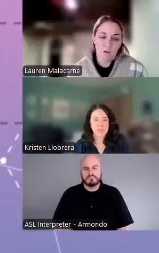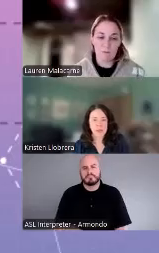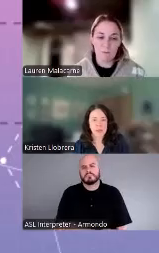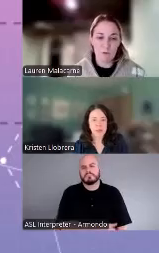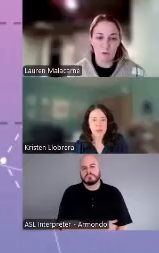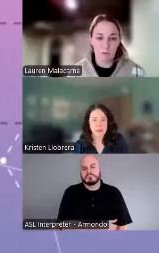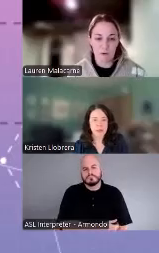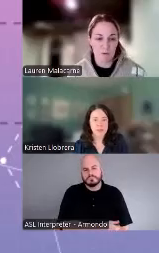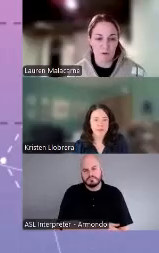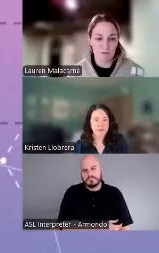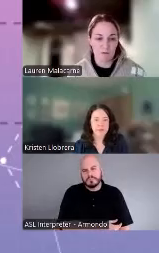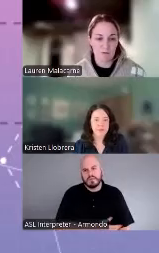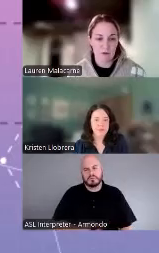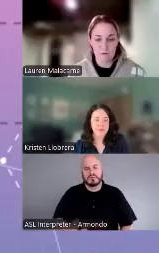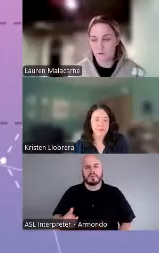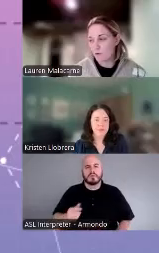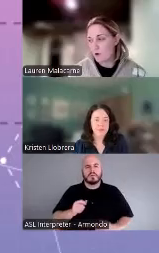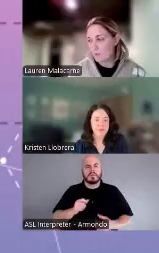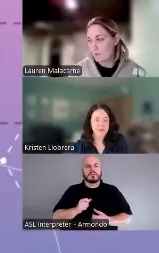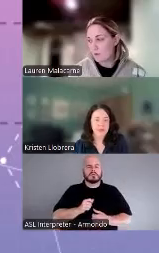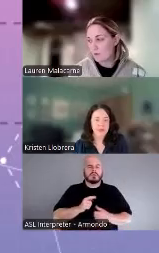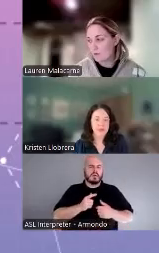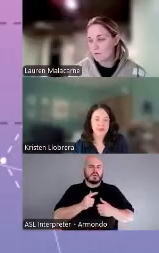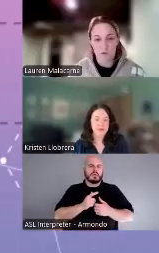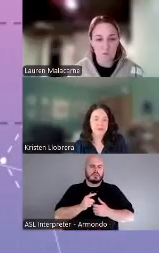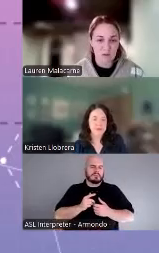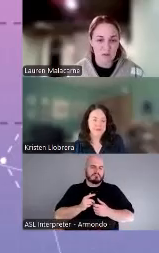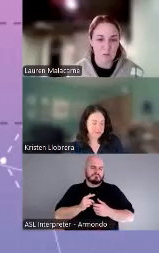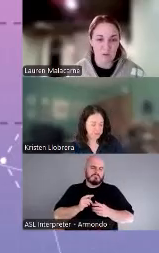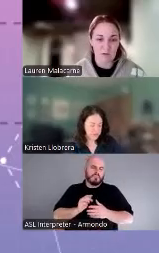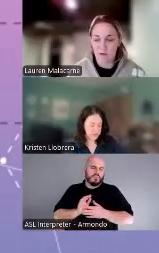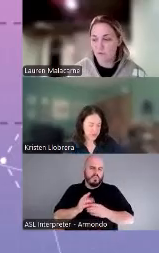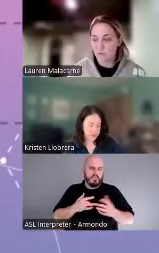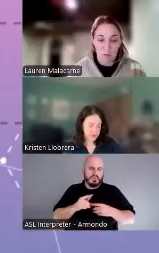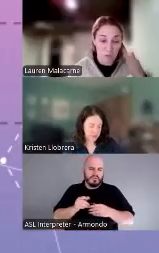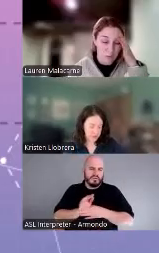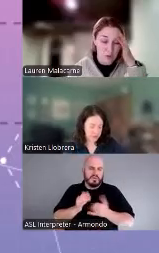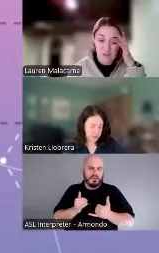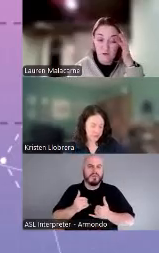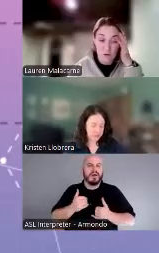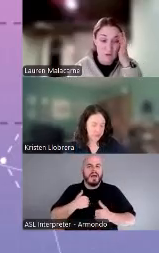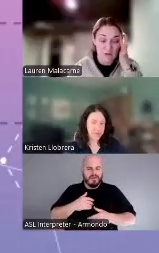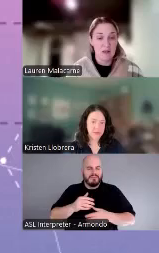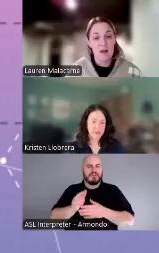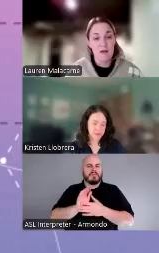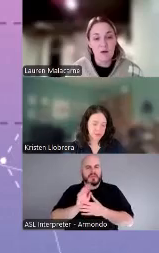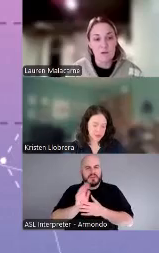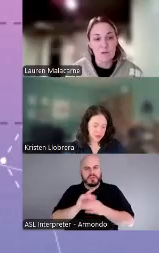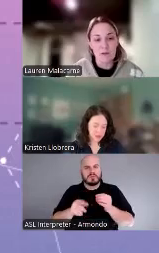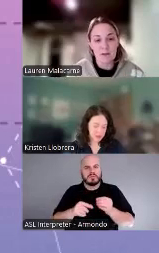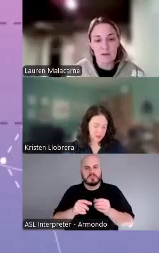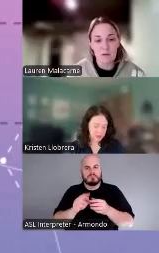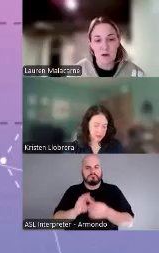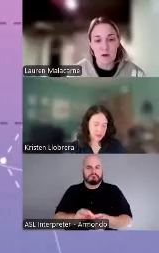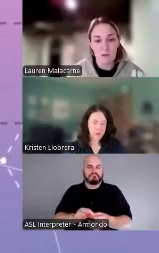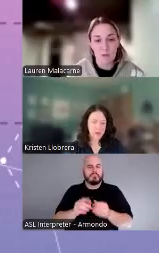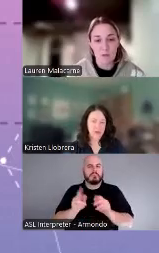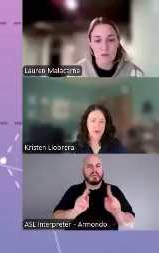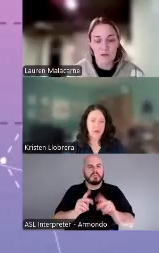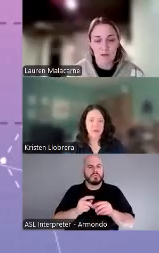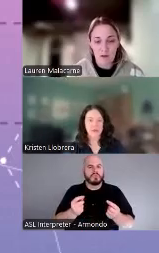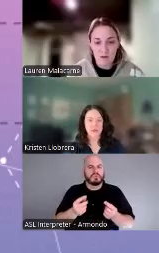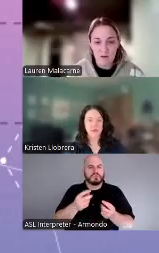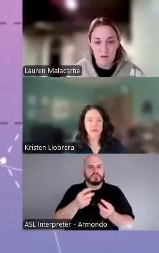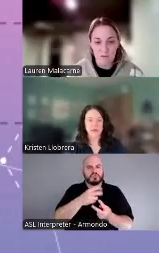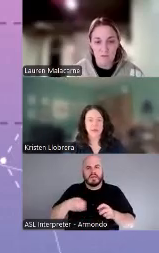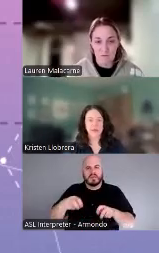So we won't worry about the videos or whatnot, but again, just more examples. We have videos of people doing transfers, and then ultimately the person